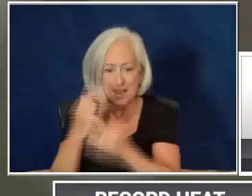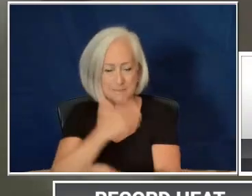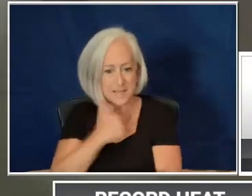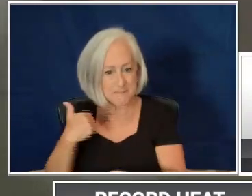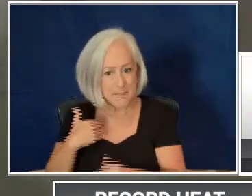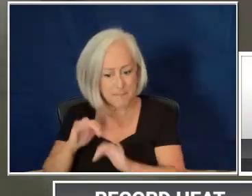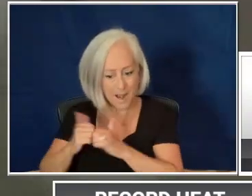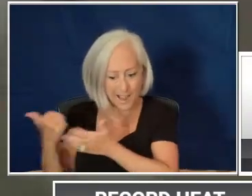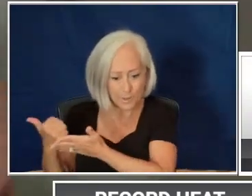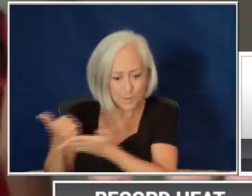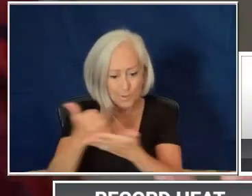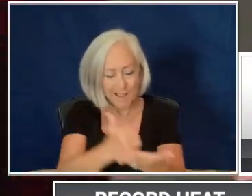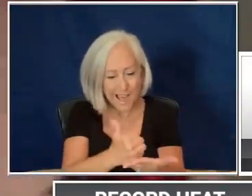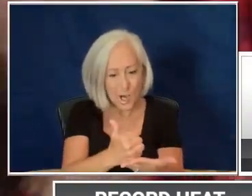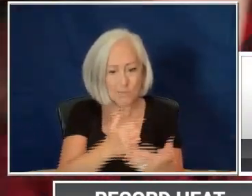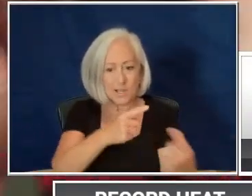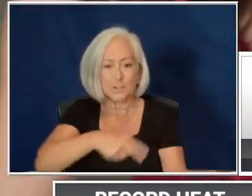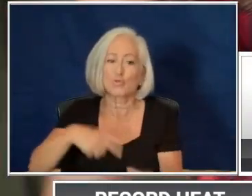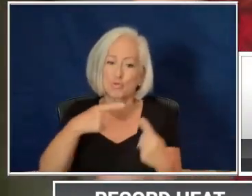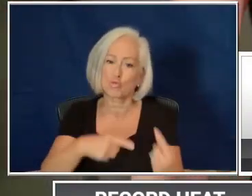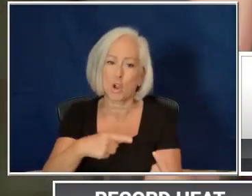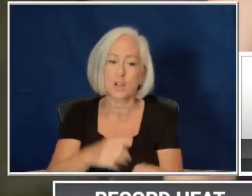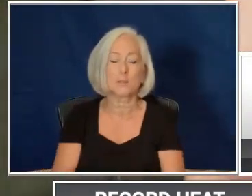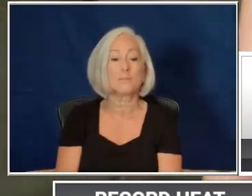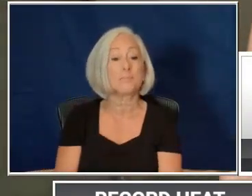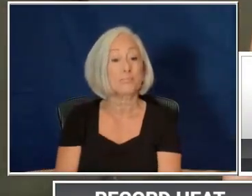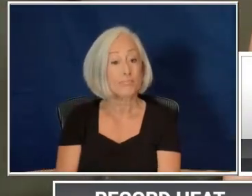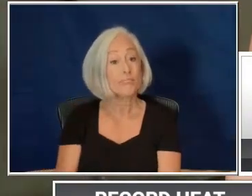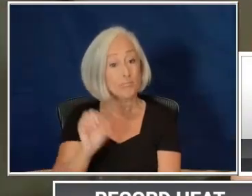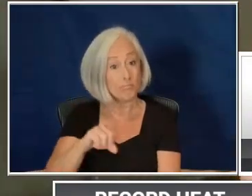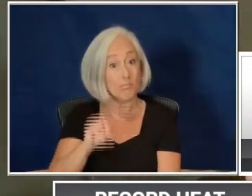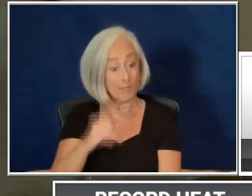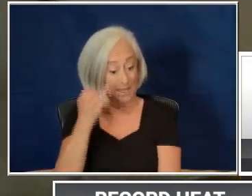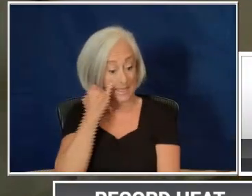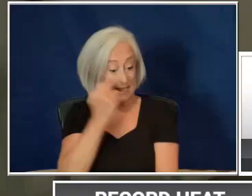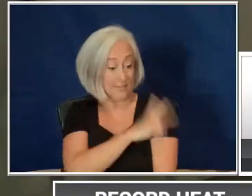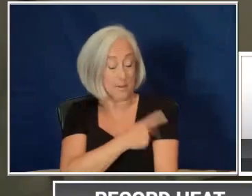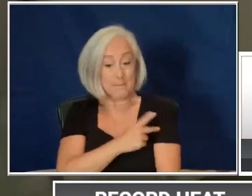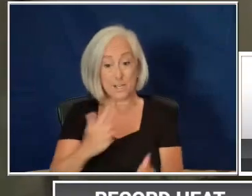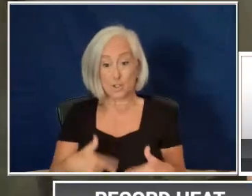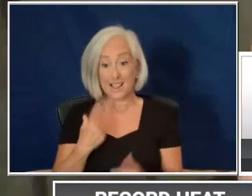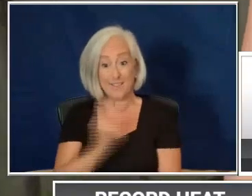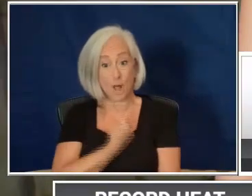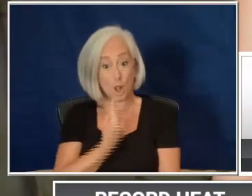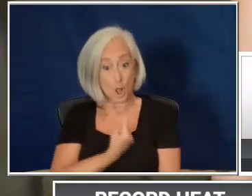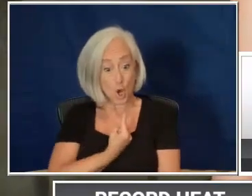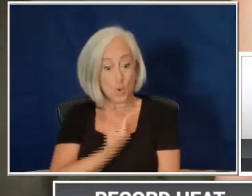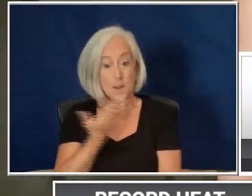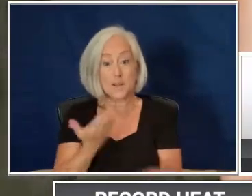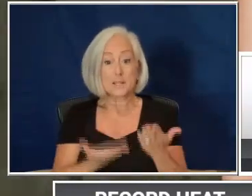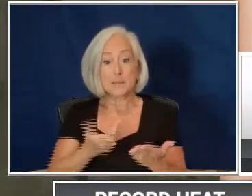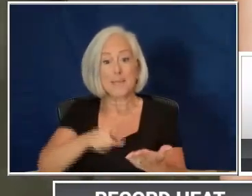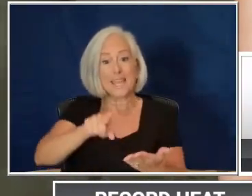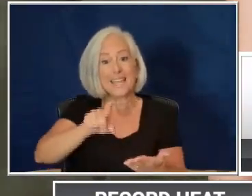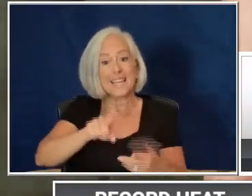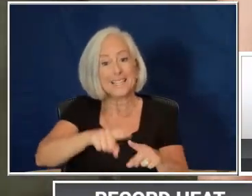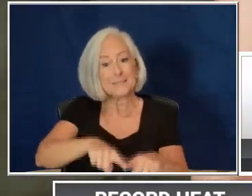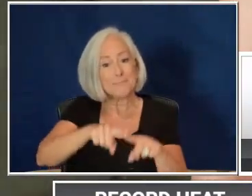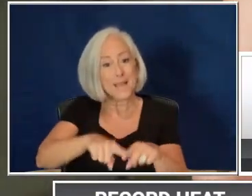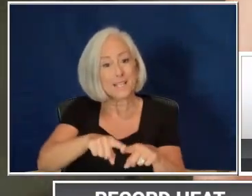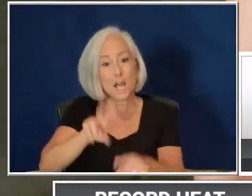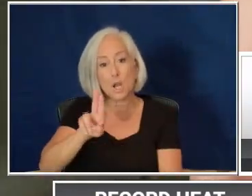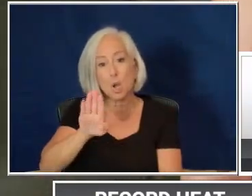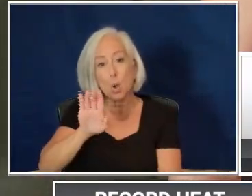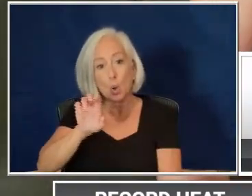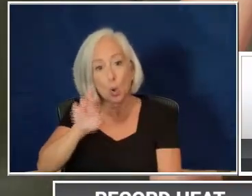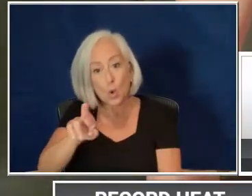have a patient do it themselves. Right, and if a patient lives alone, they're going to be relying on a ride or Uber and such, and so they won't be able to have someone